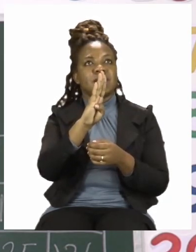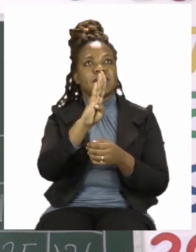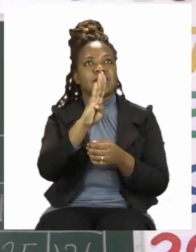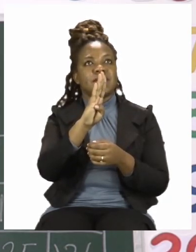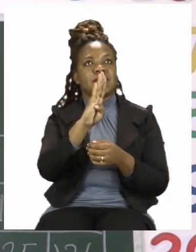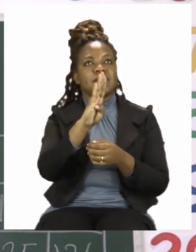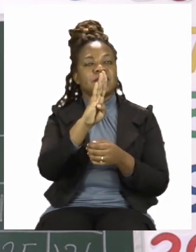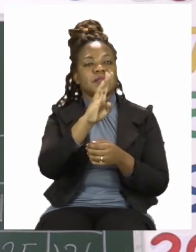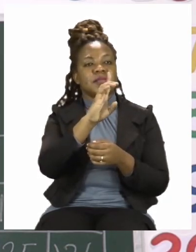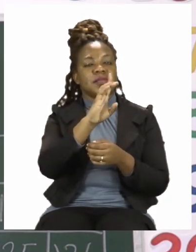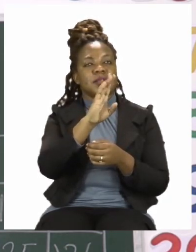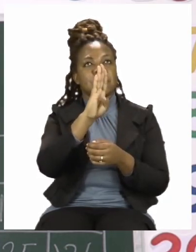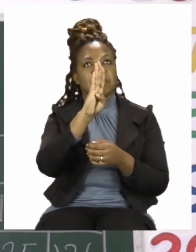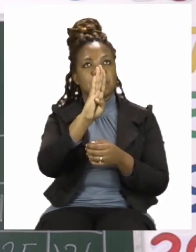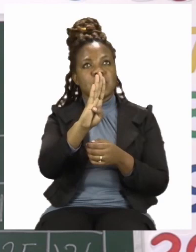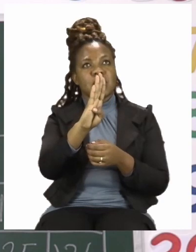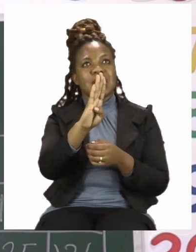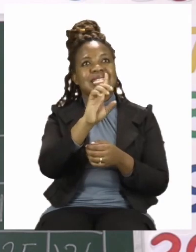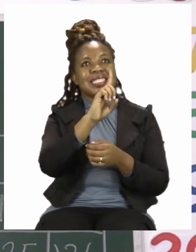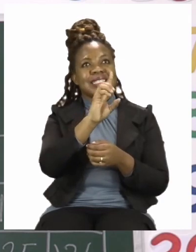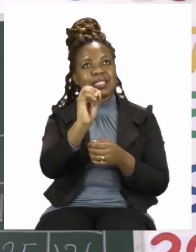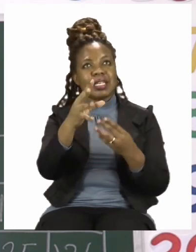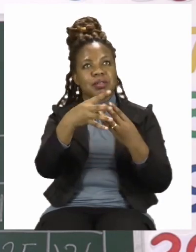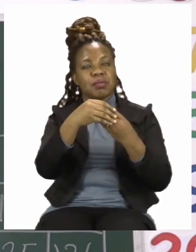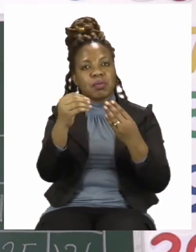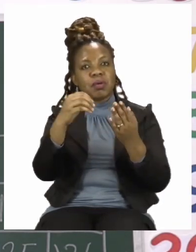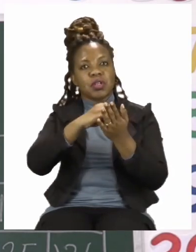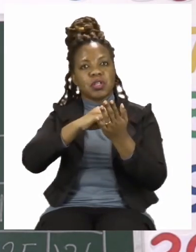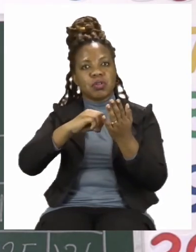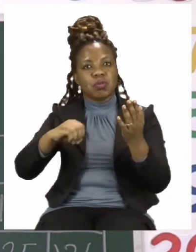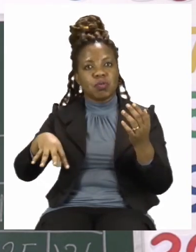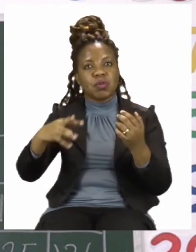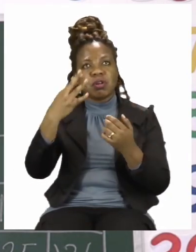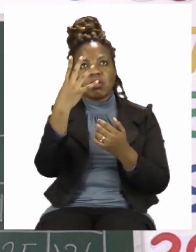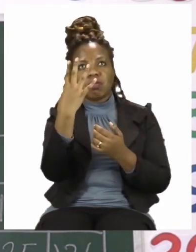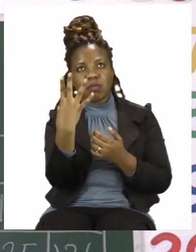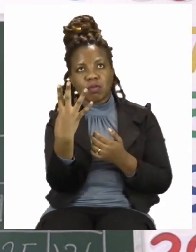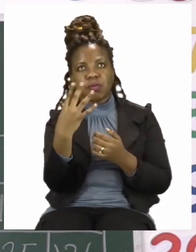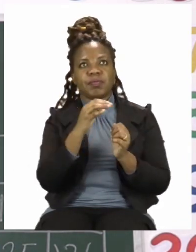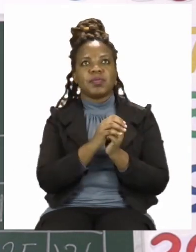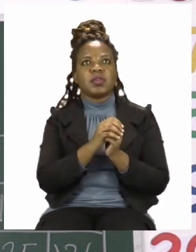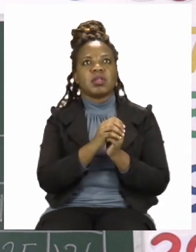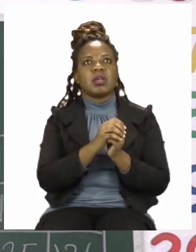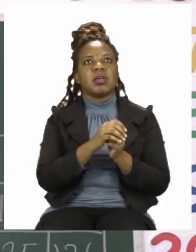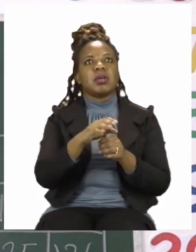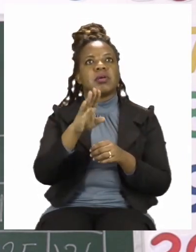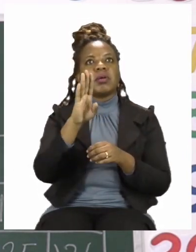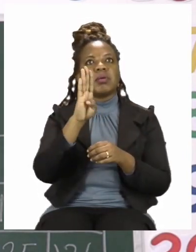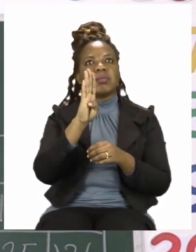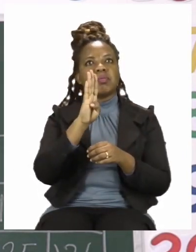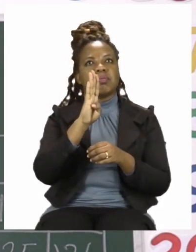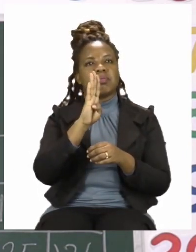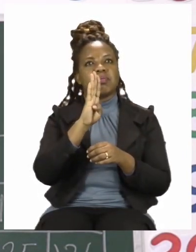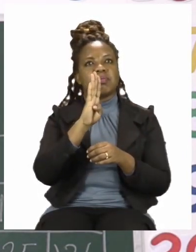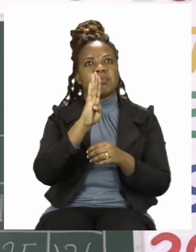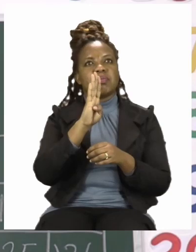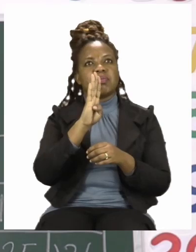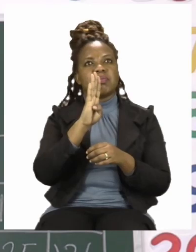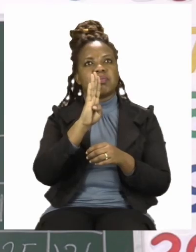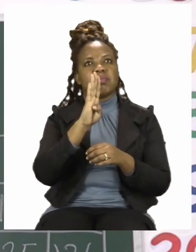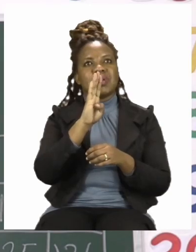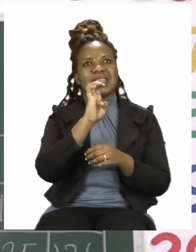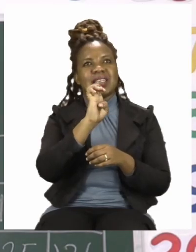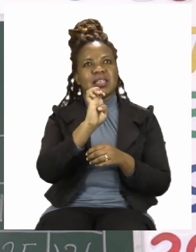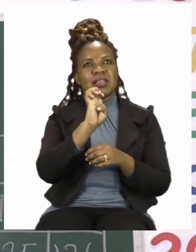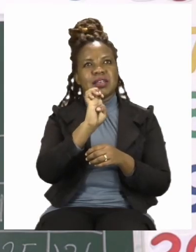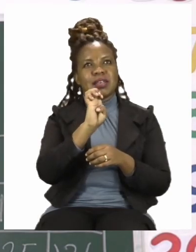E has its own as well. So don't confuse them like that. When you are done buying your things